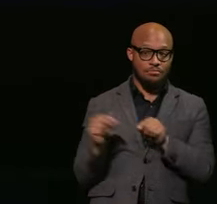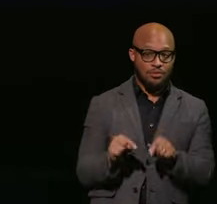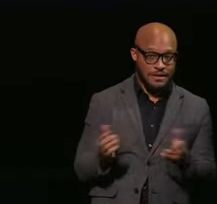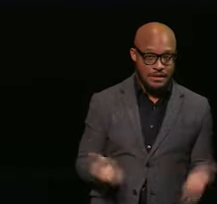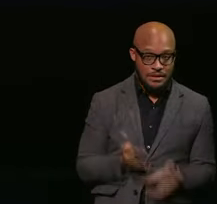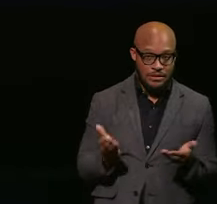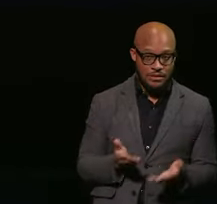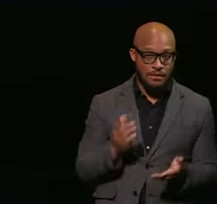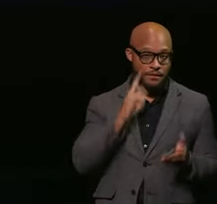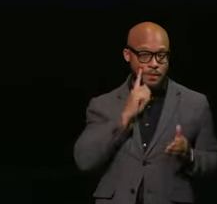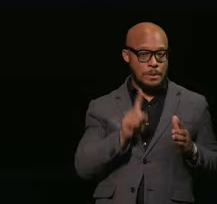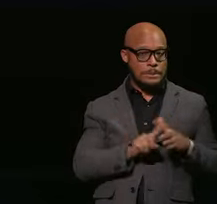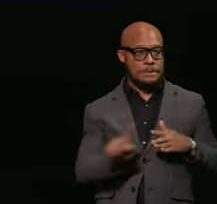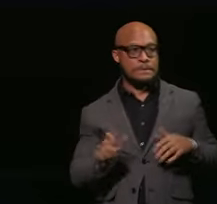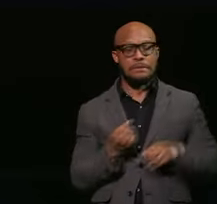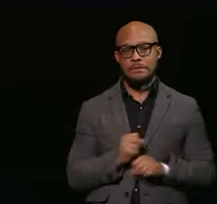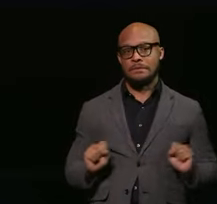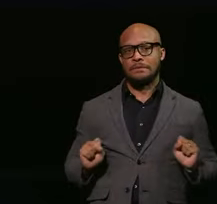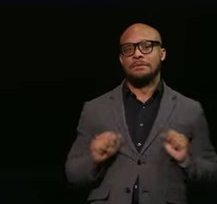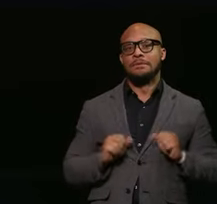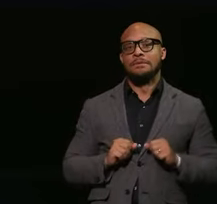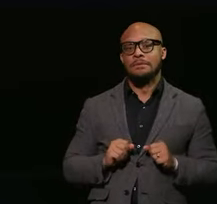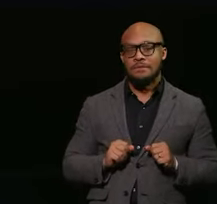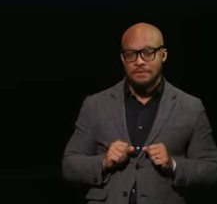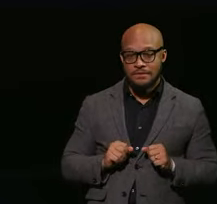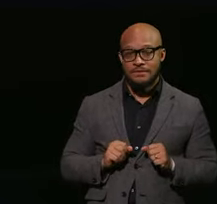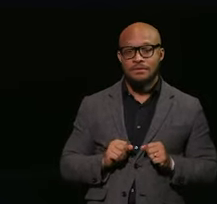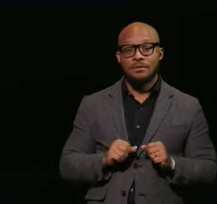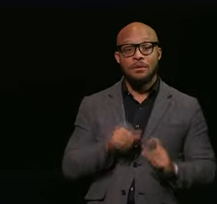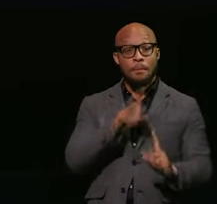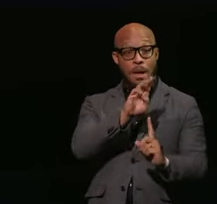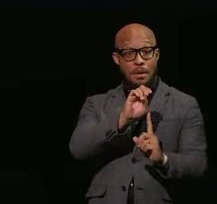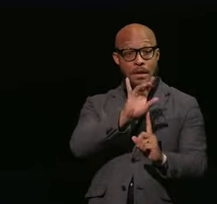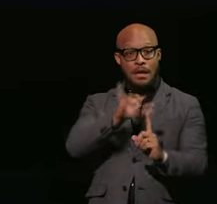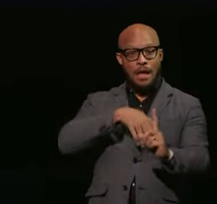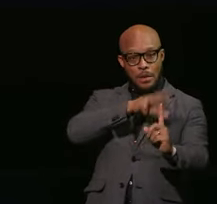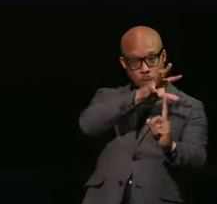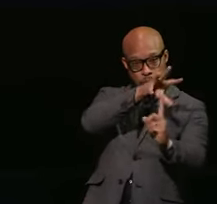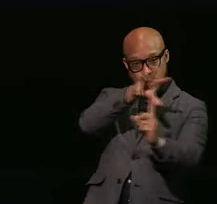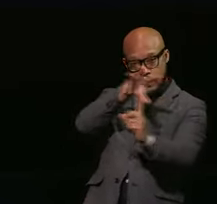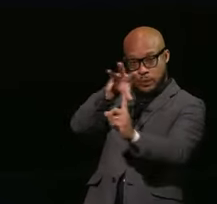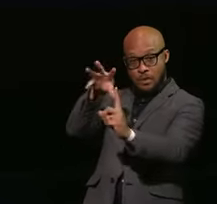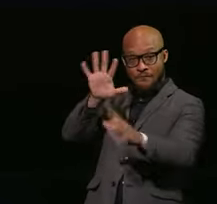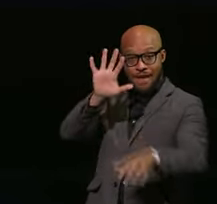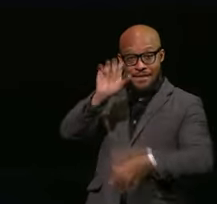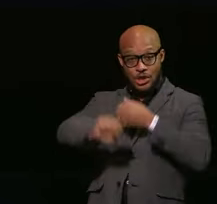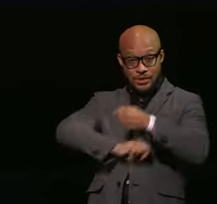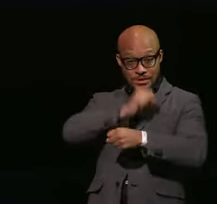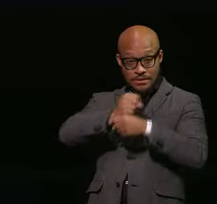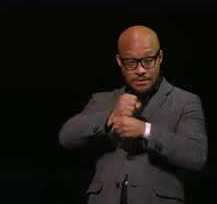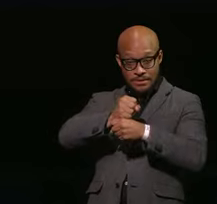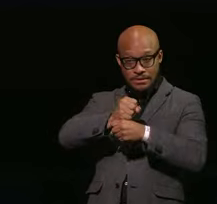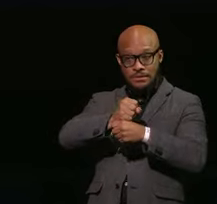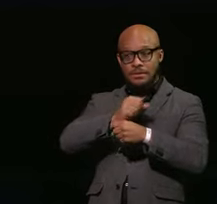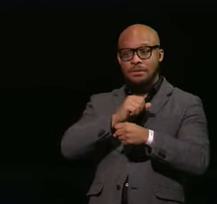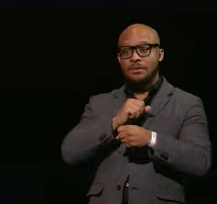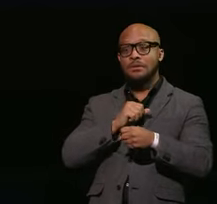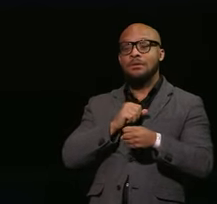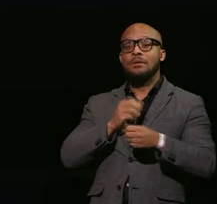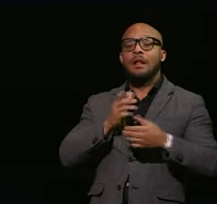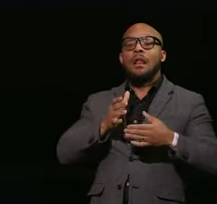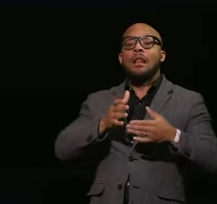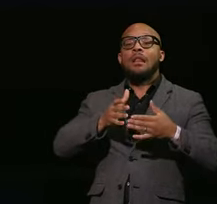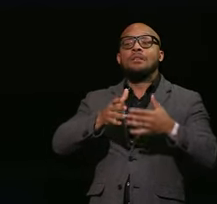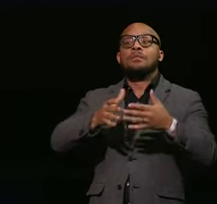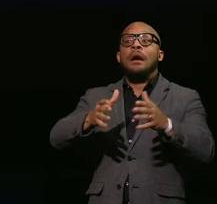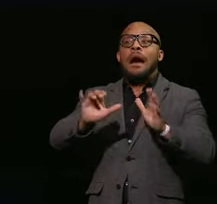five and a half years, and I had been identified by the end of the 5 years. And you know, John, Christopher, and myself, we decided before